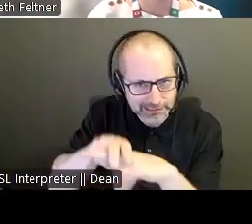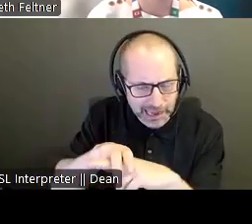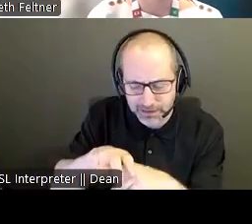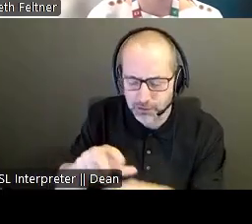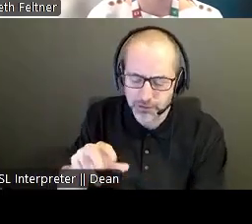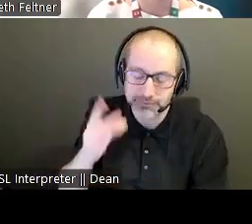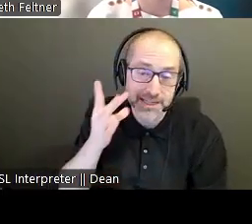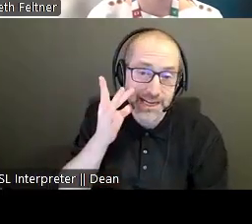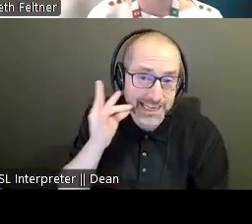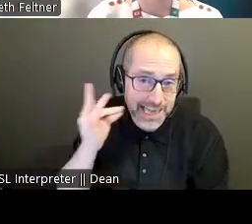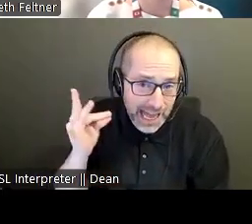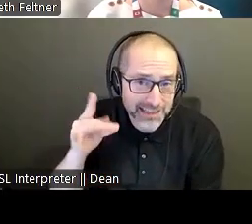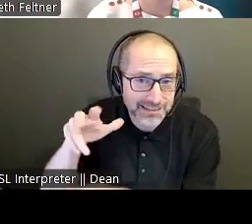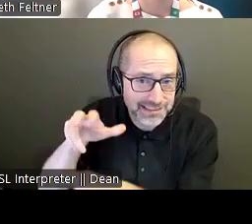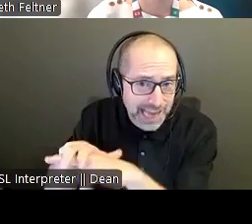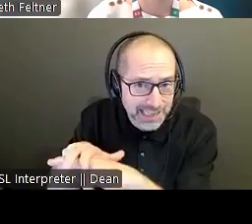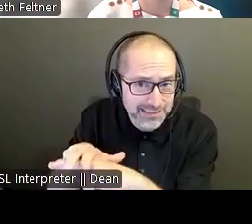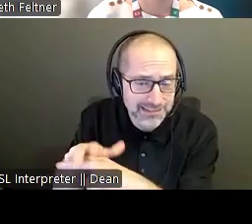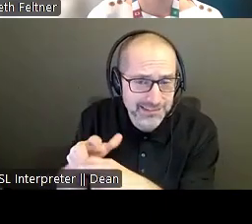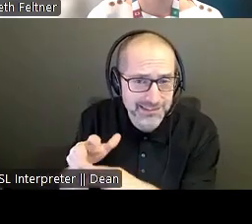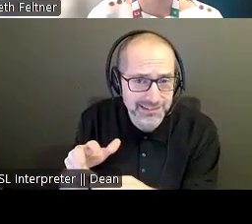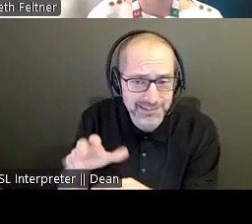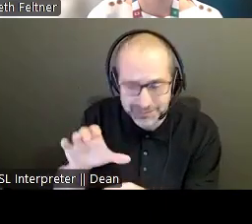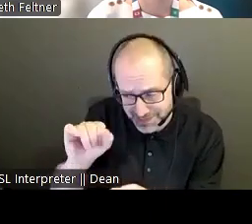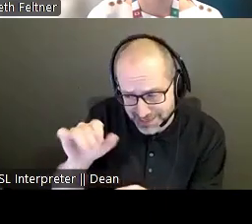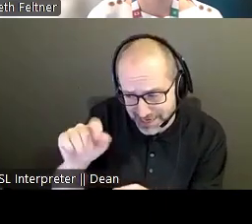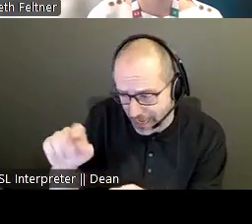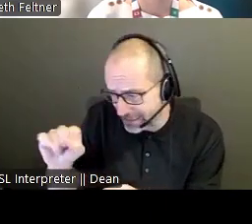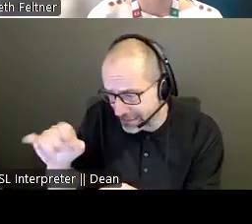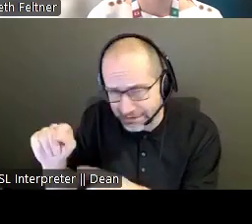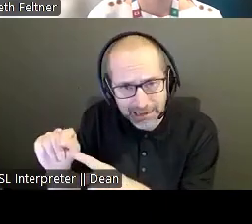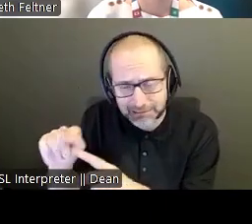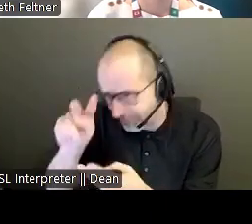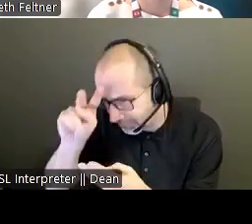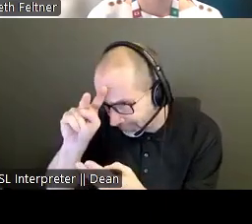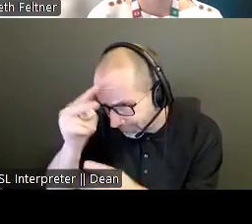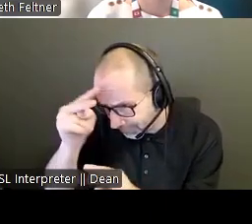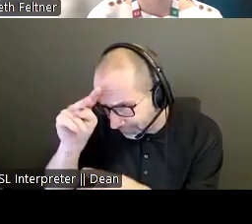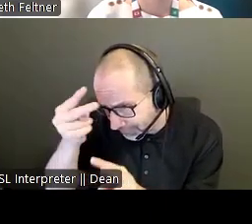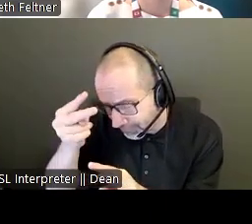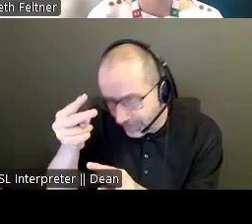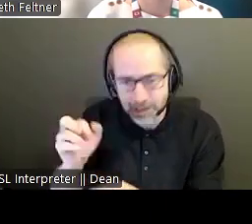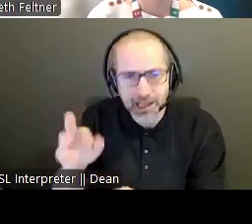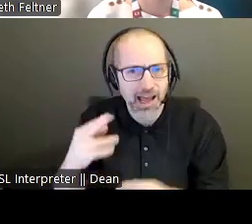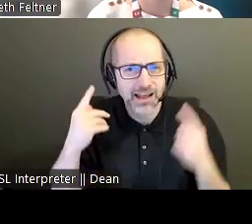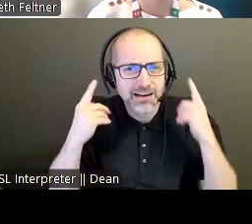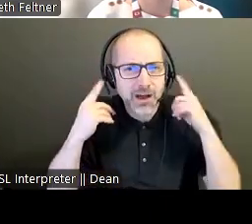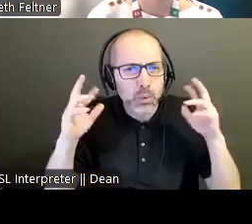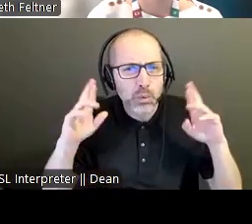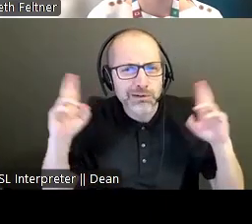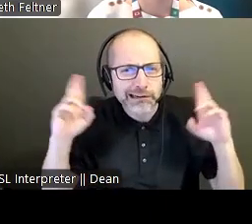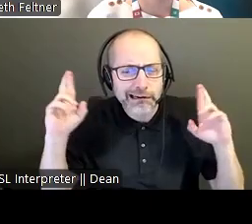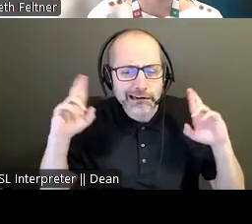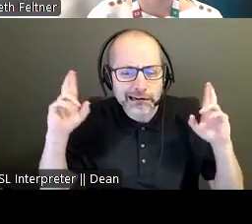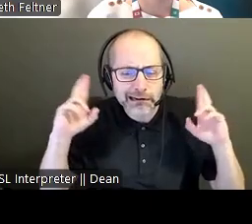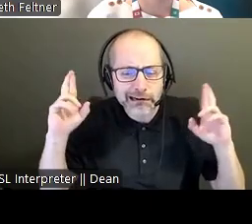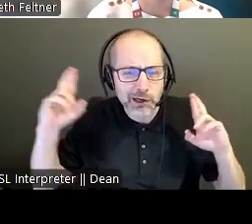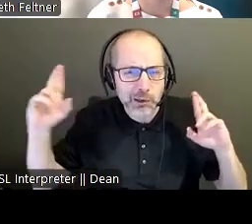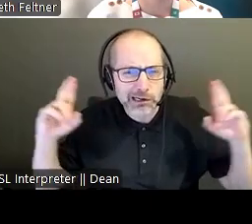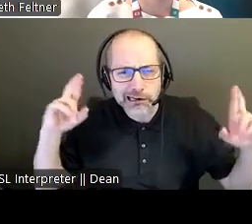example, and experiencing ringing in your ears can also be a symptom of hearing